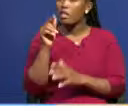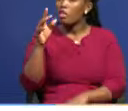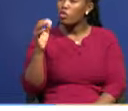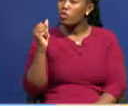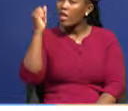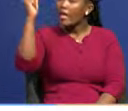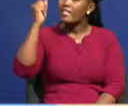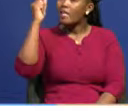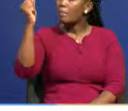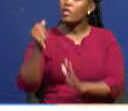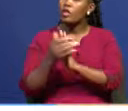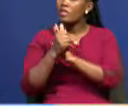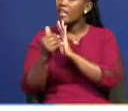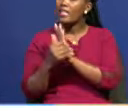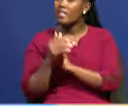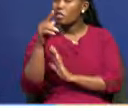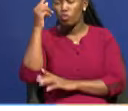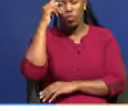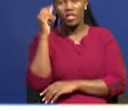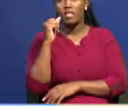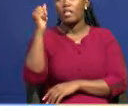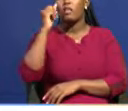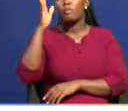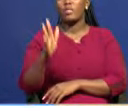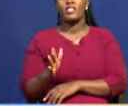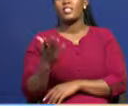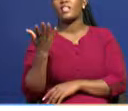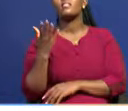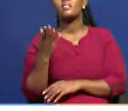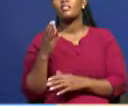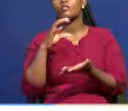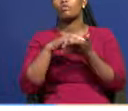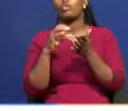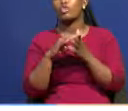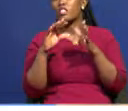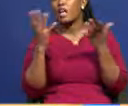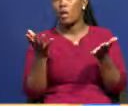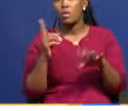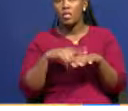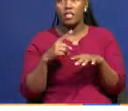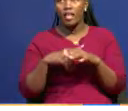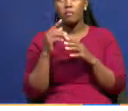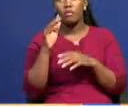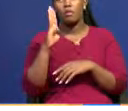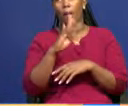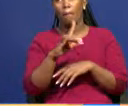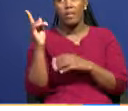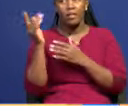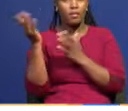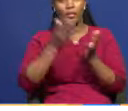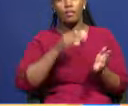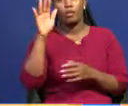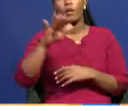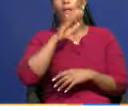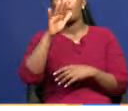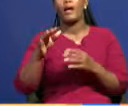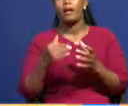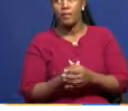analyst, how do you gauge the mood of these politicians as we head over to Parliament? Thank you very much again, Abdi. I take a